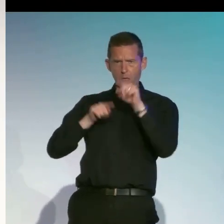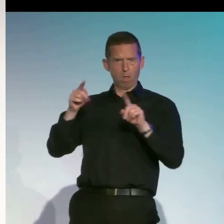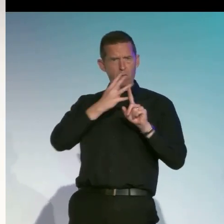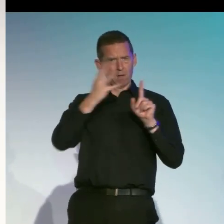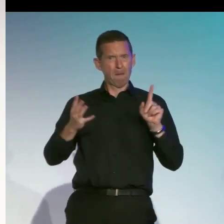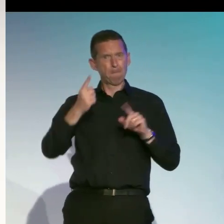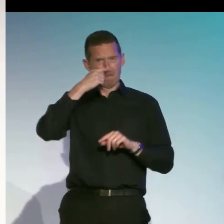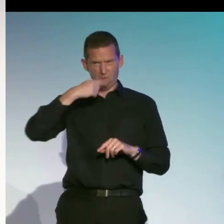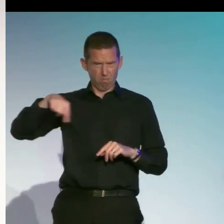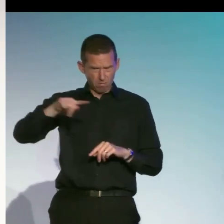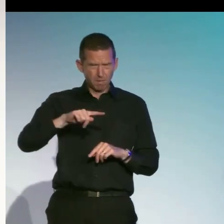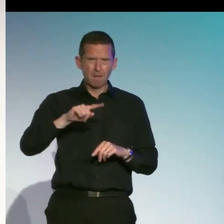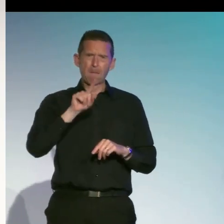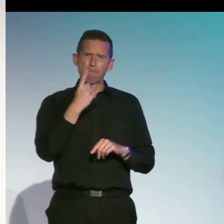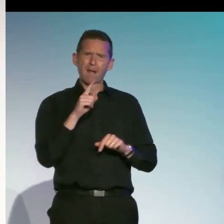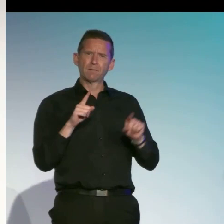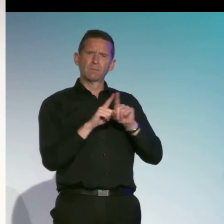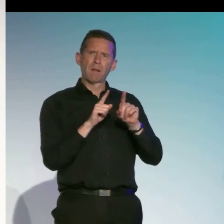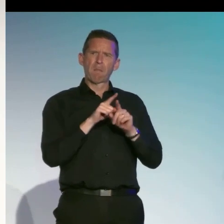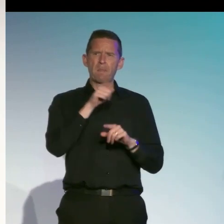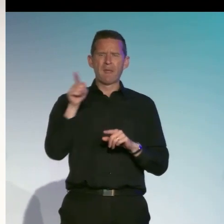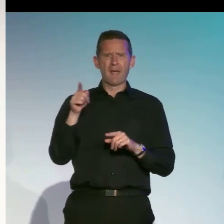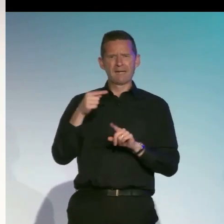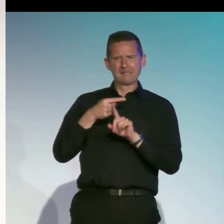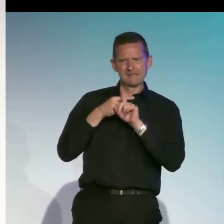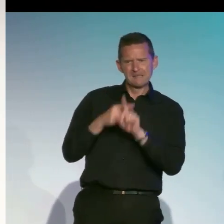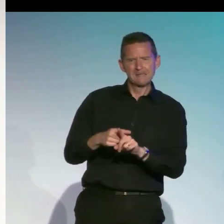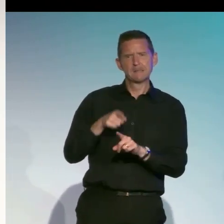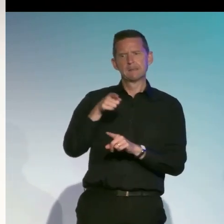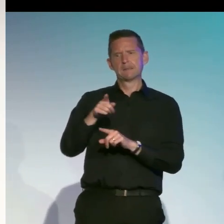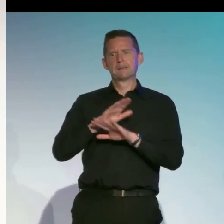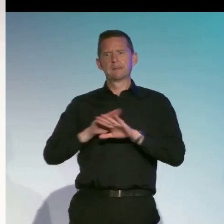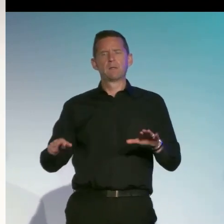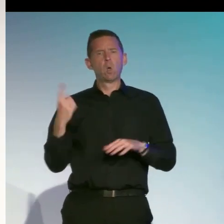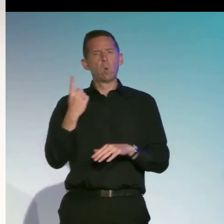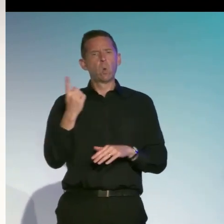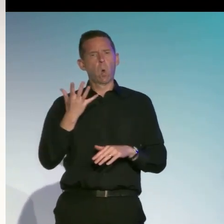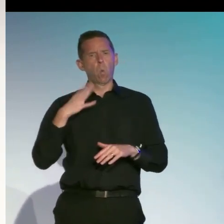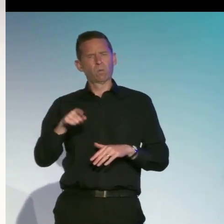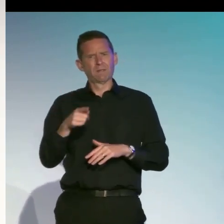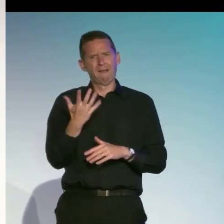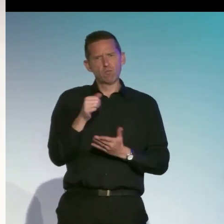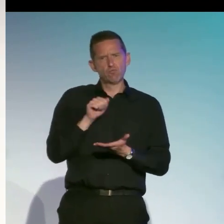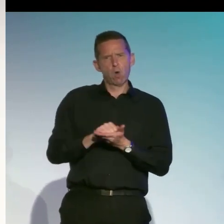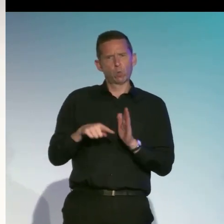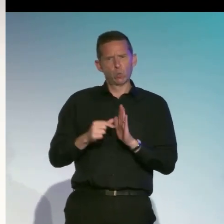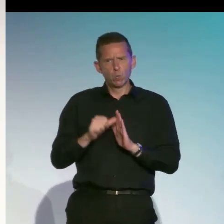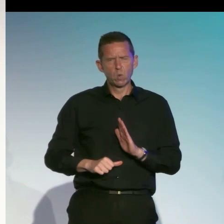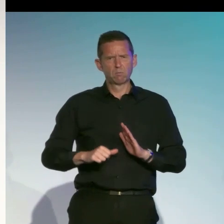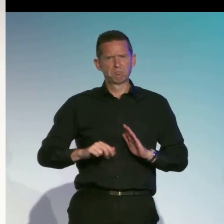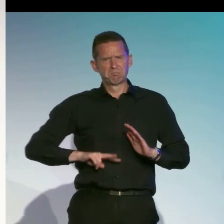LGBTIQA+ communities, but also to attack reproductive health care. You know, the rights of